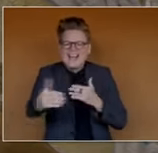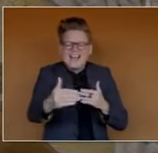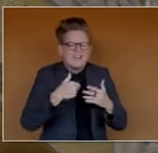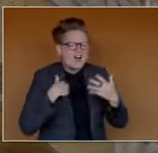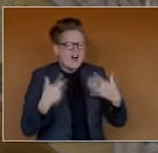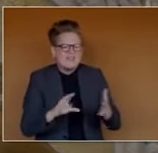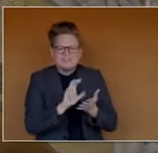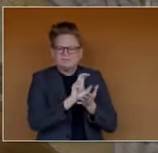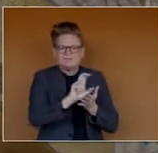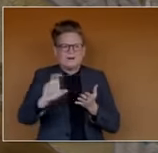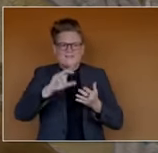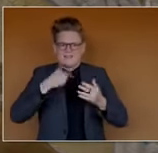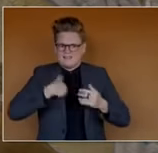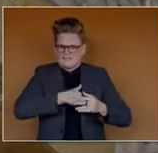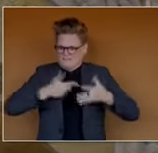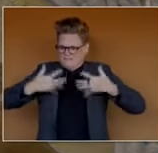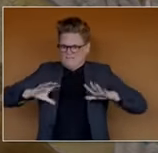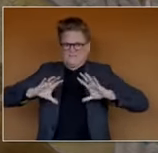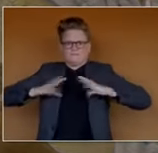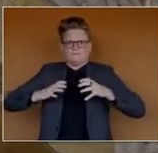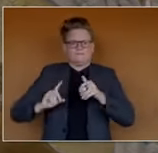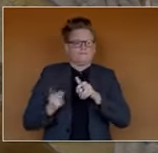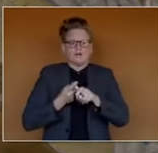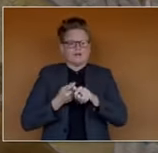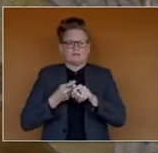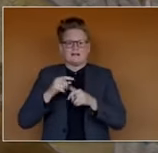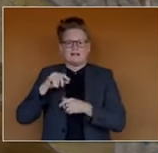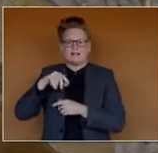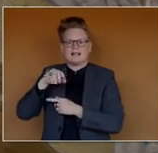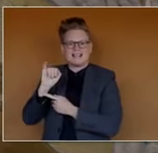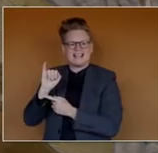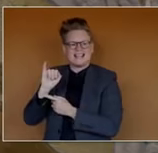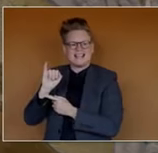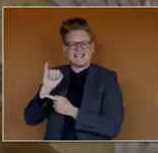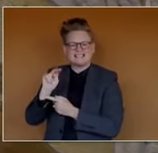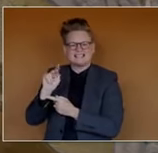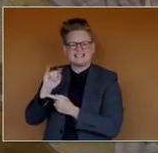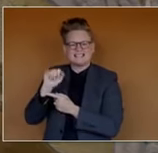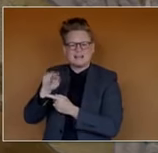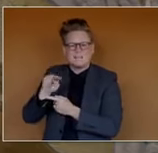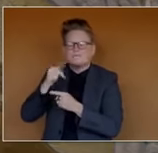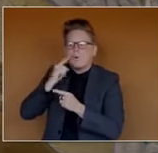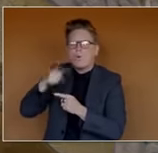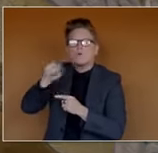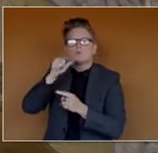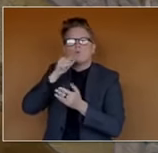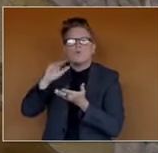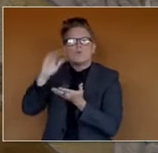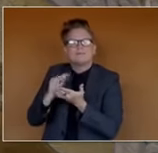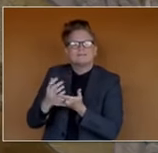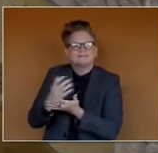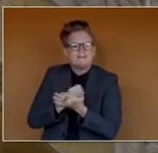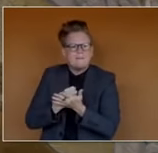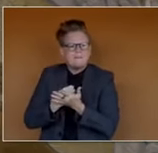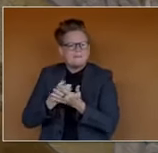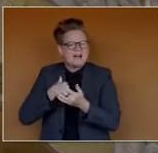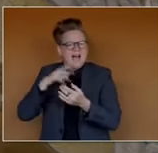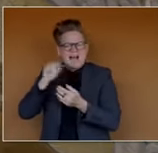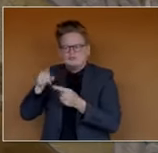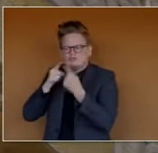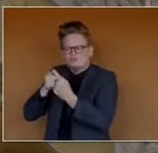our I-10 filers, our low-income essential workers, so many more, already